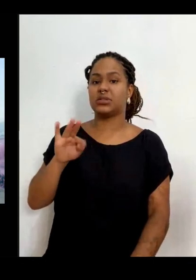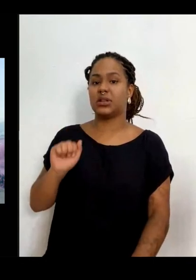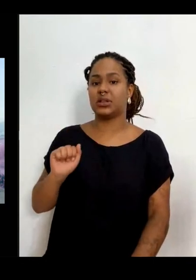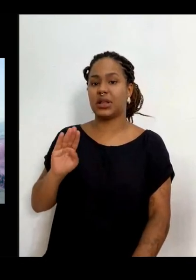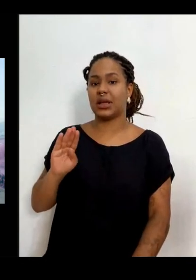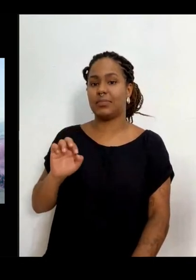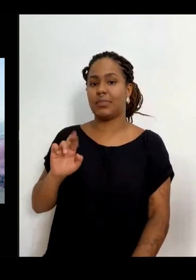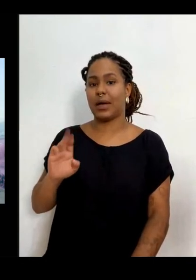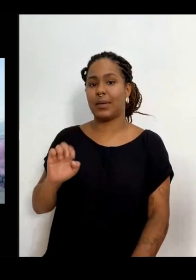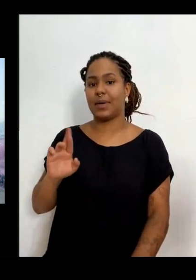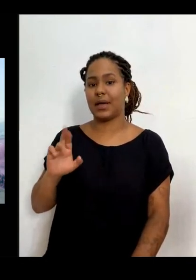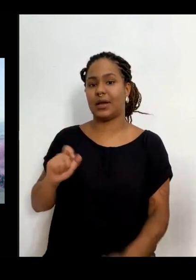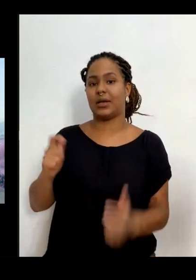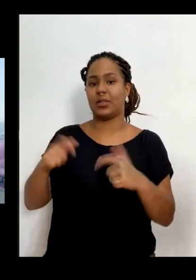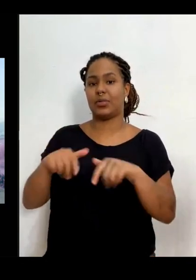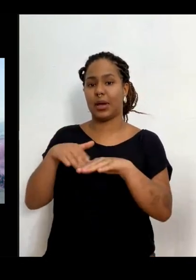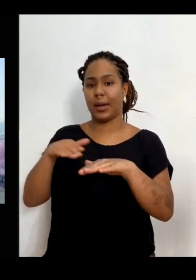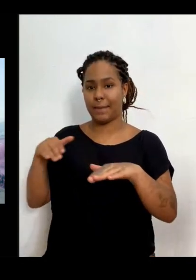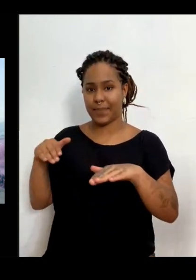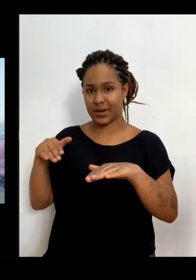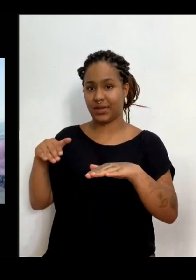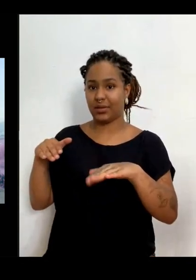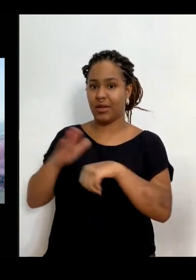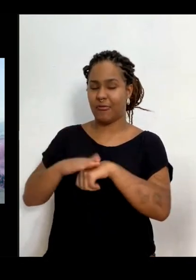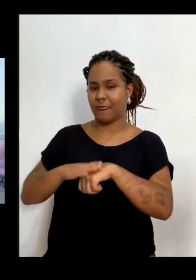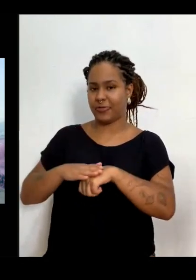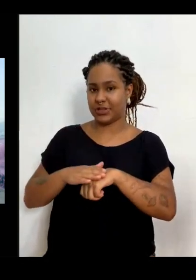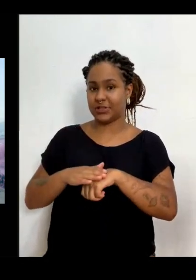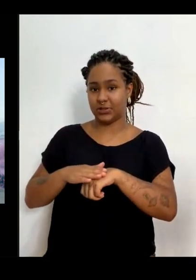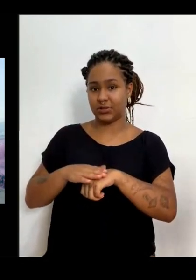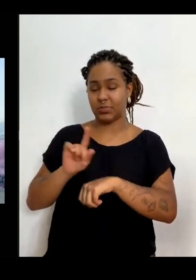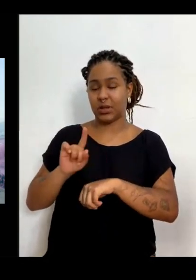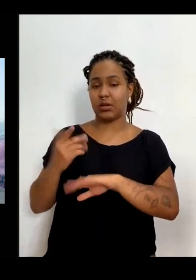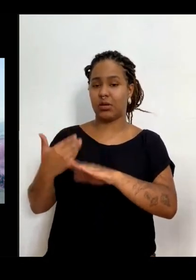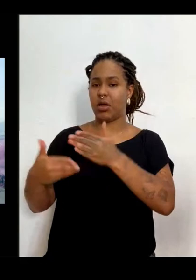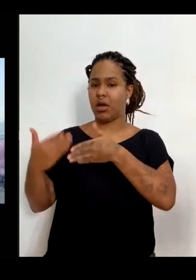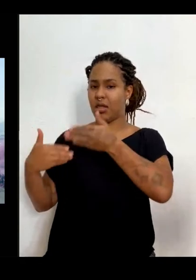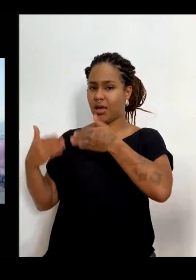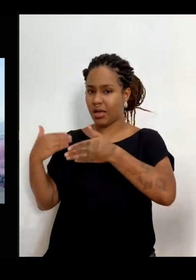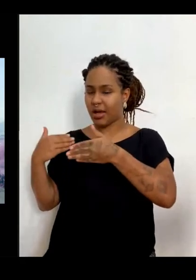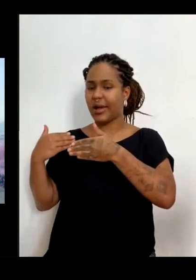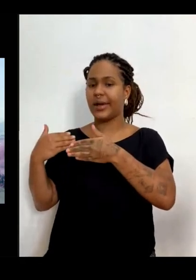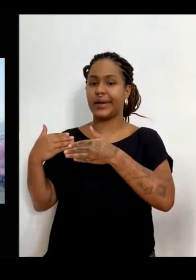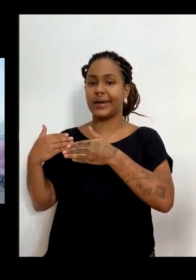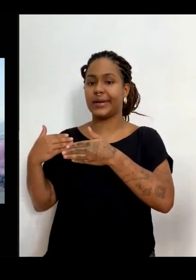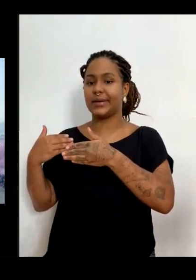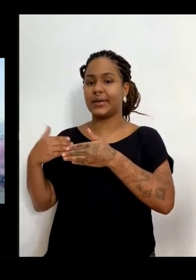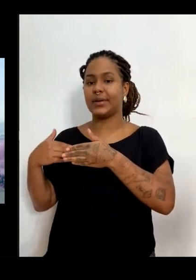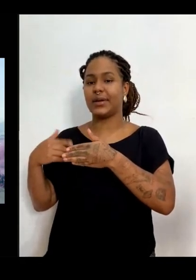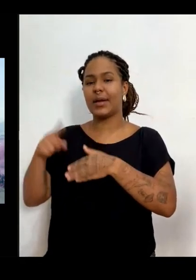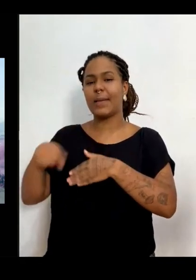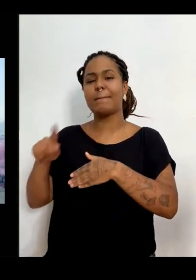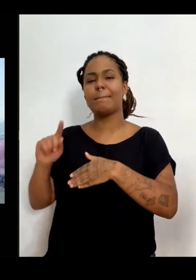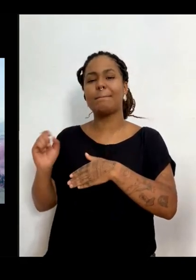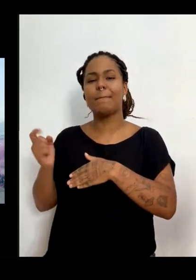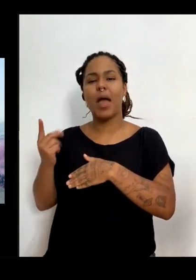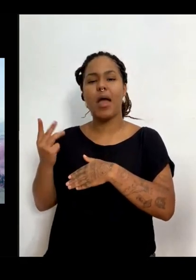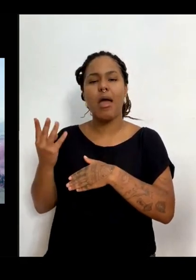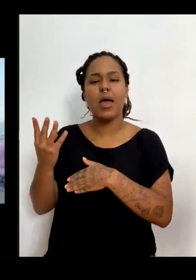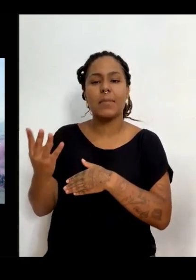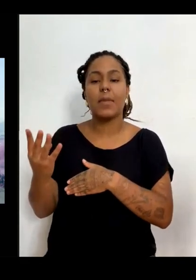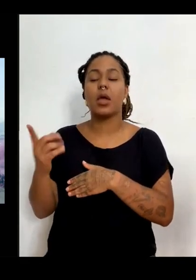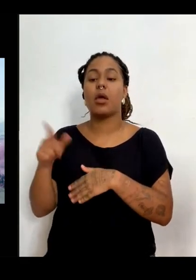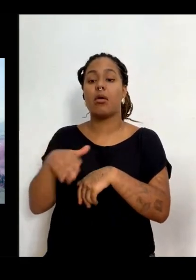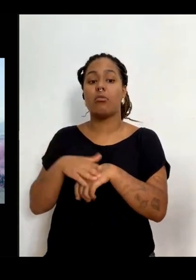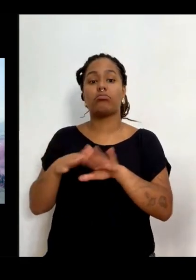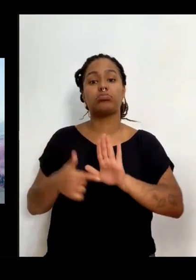pieces and uh reflected my long-time interest in collaboration I would go